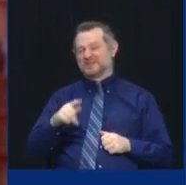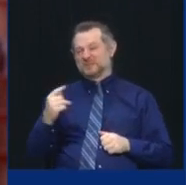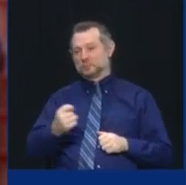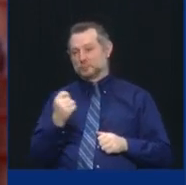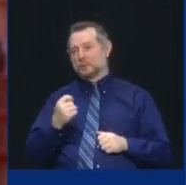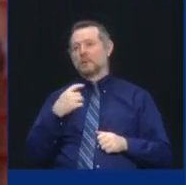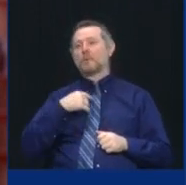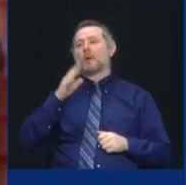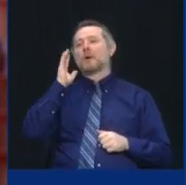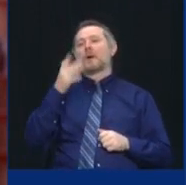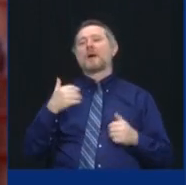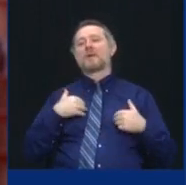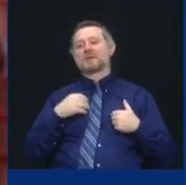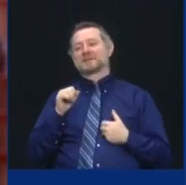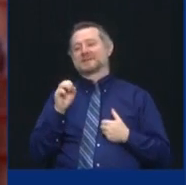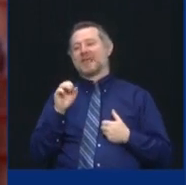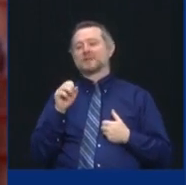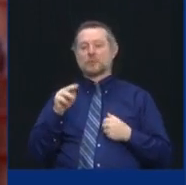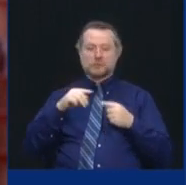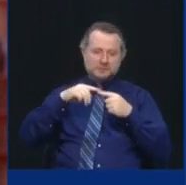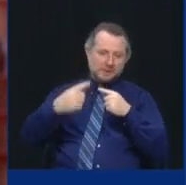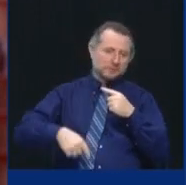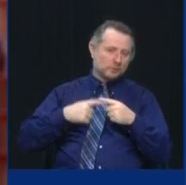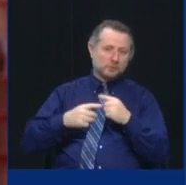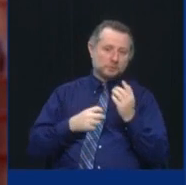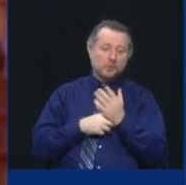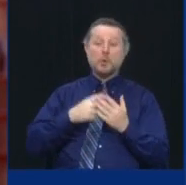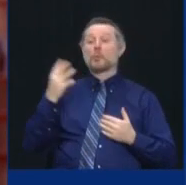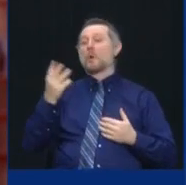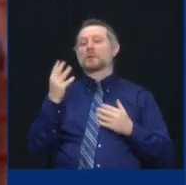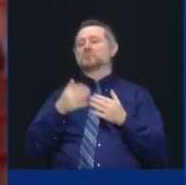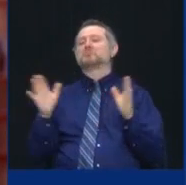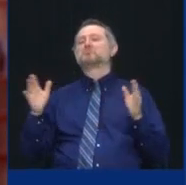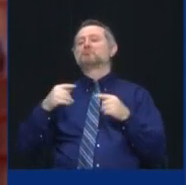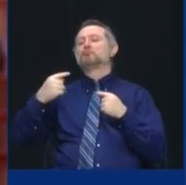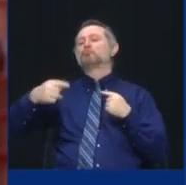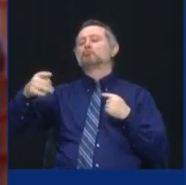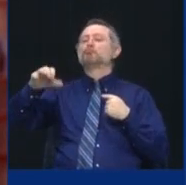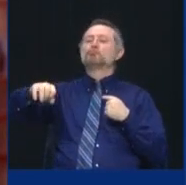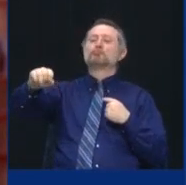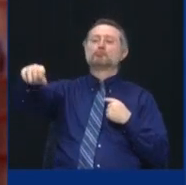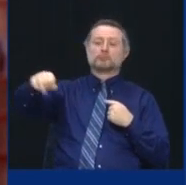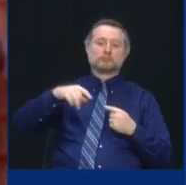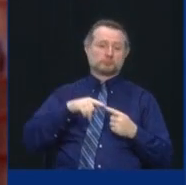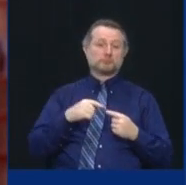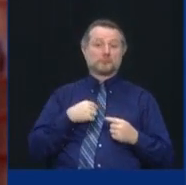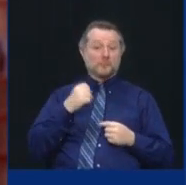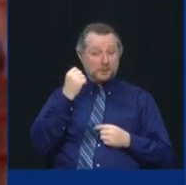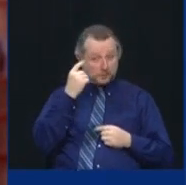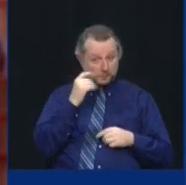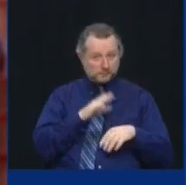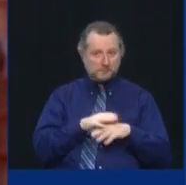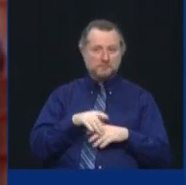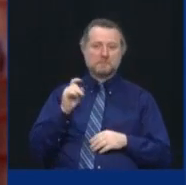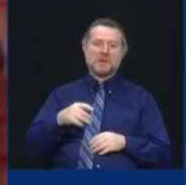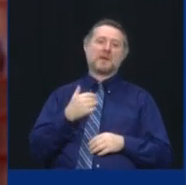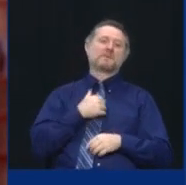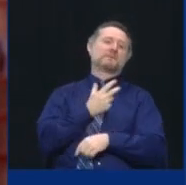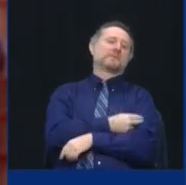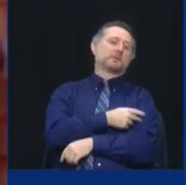then to the general public on Wednesday. They're going to go fast. Get them, but get your vaccine if you don't have it